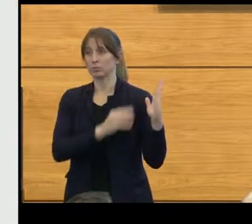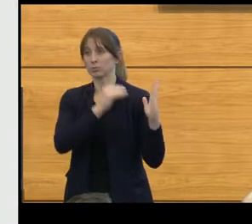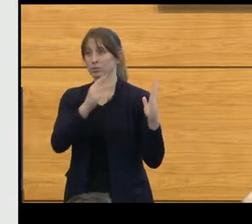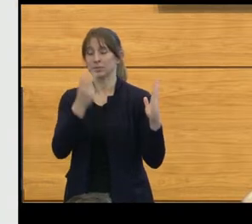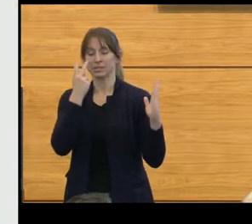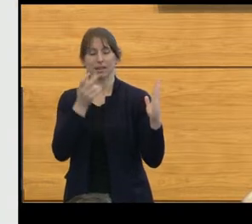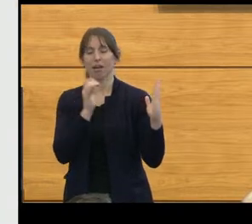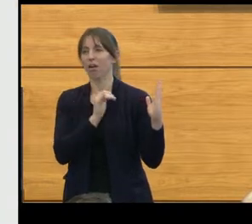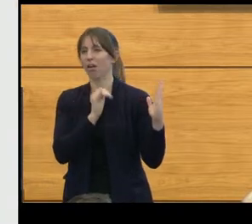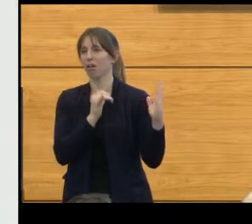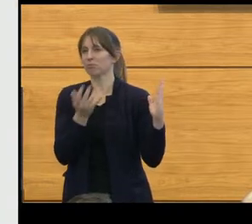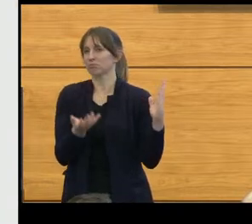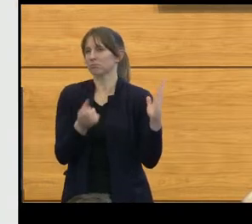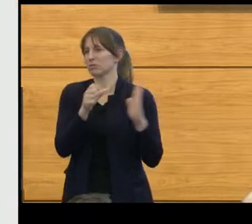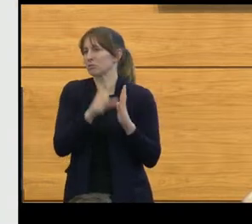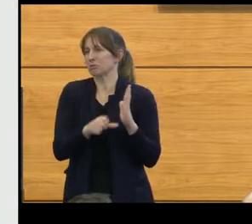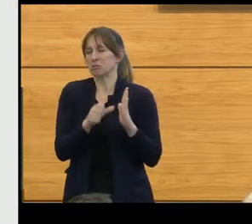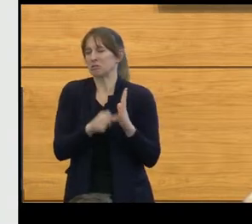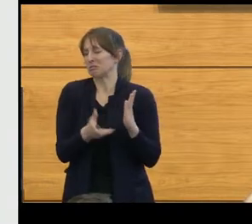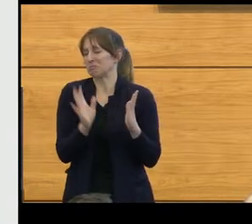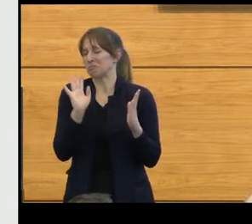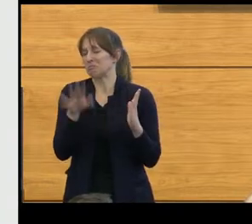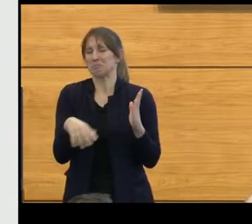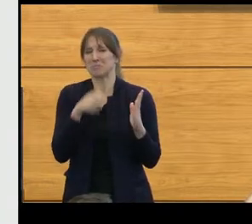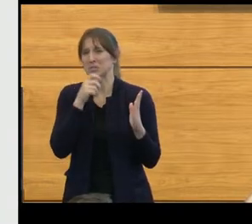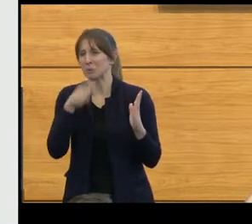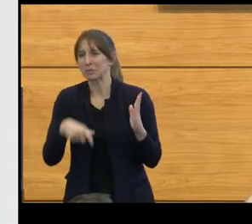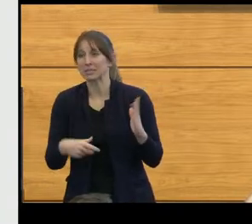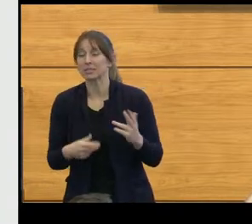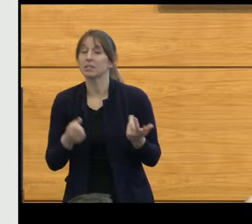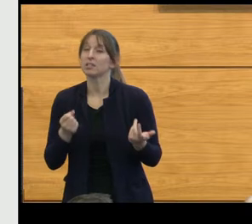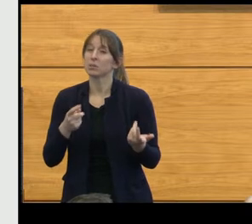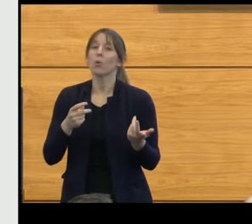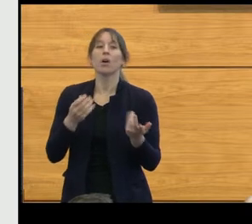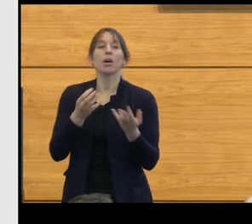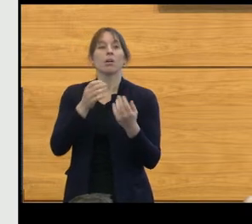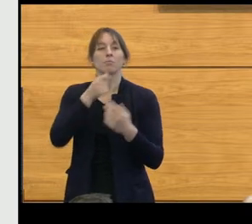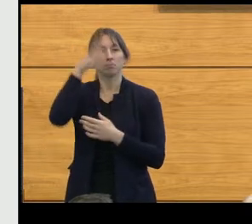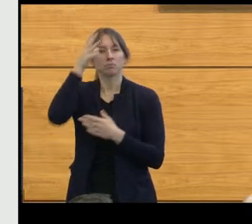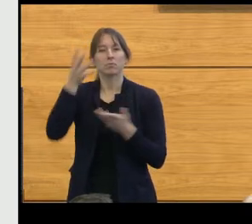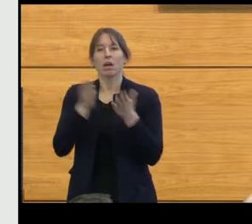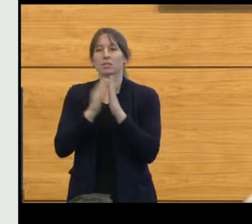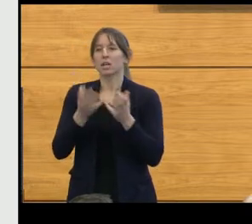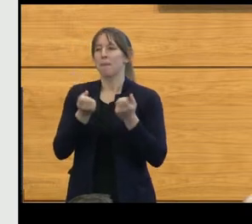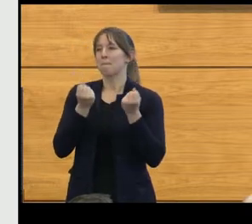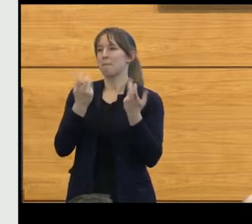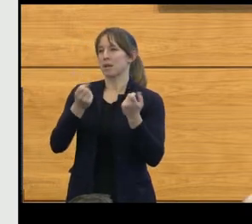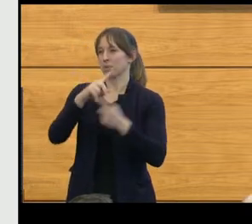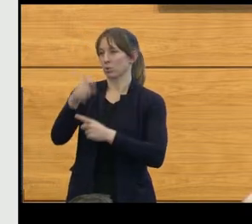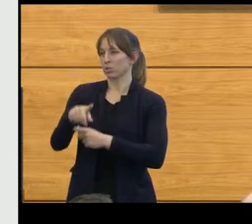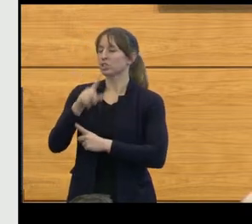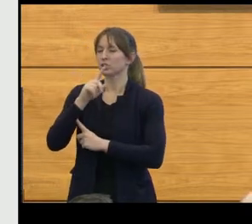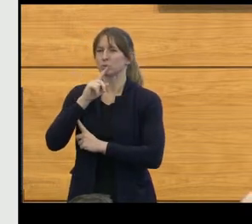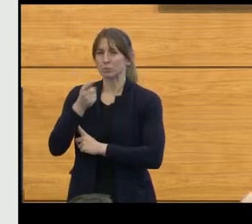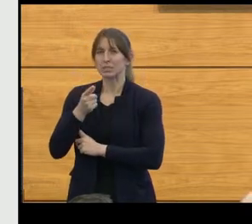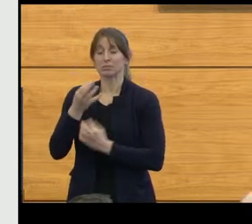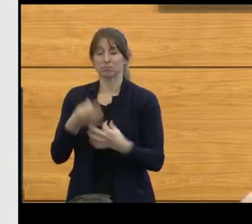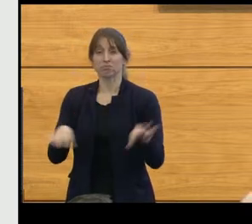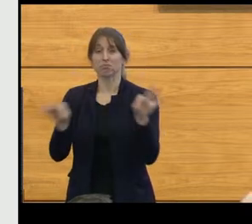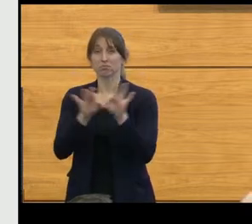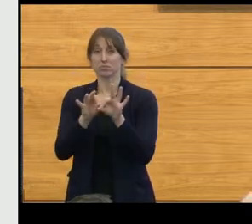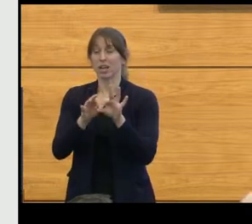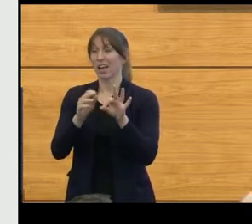questions, but they are meaningful, and they can be important to our overall assessment and plans for our own careers